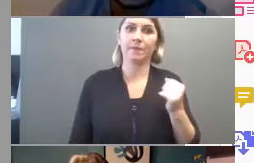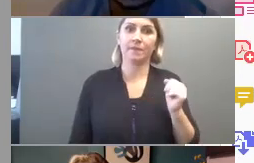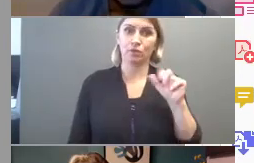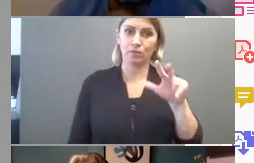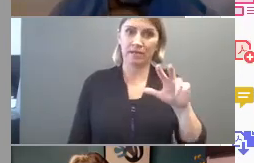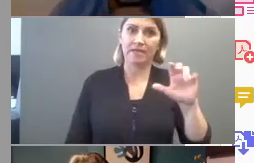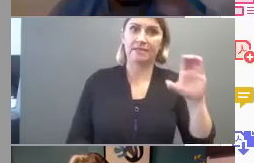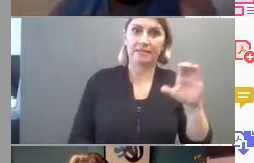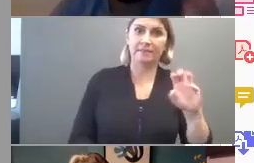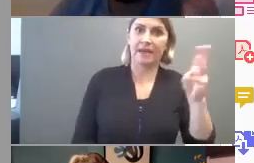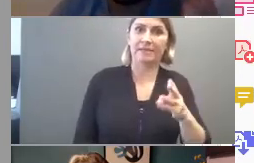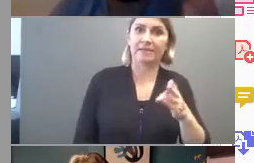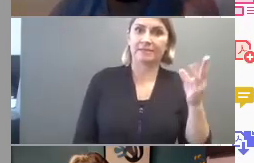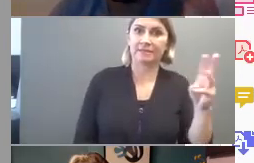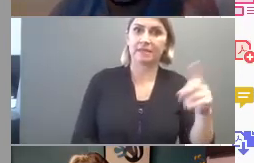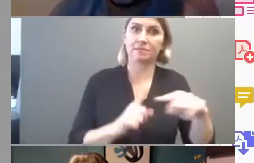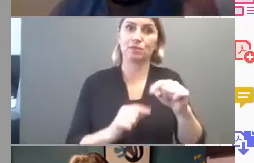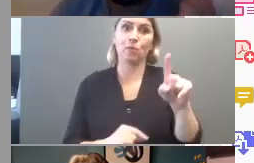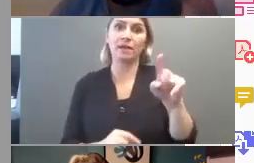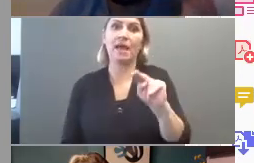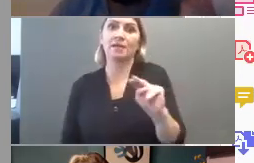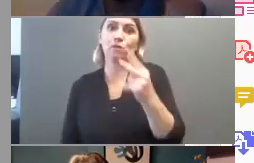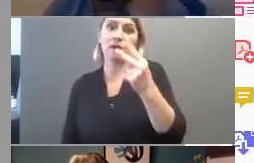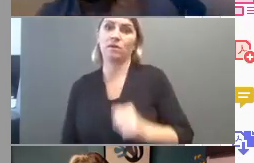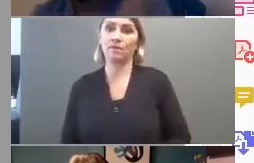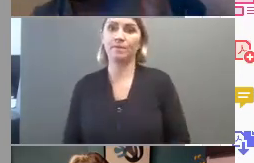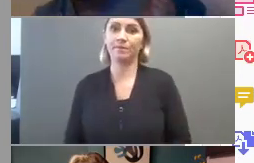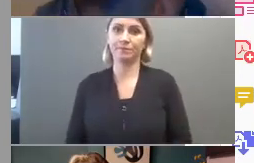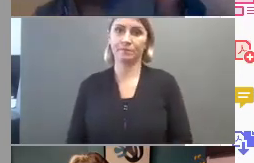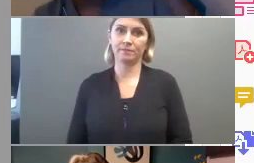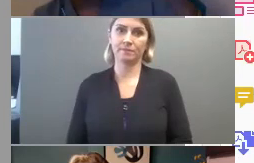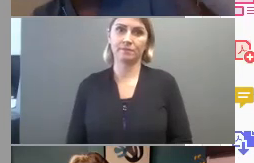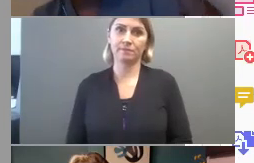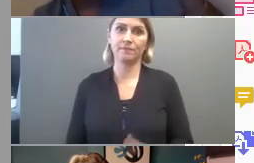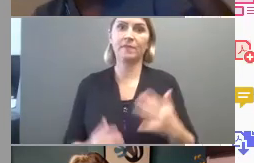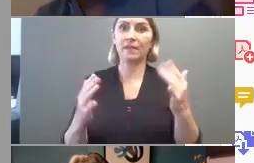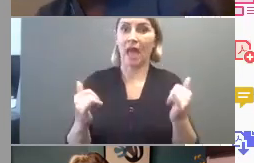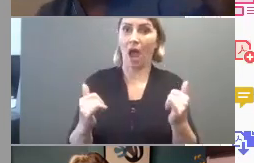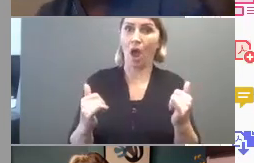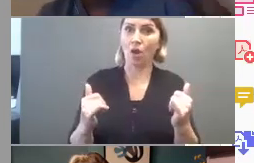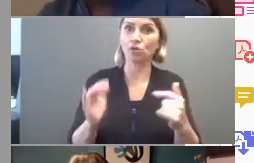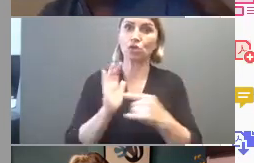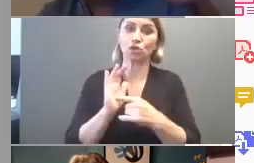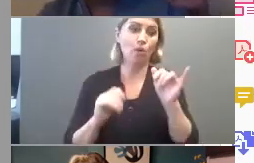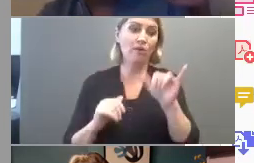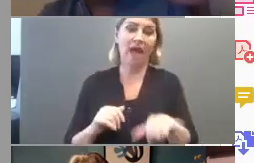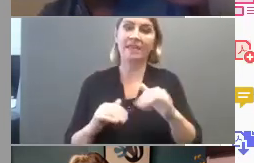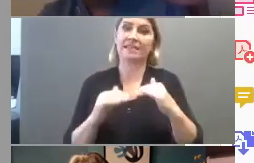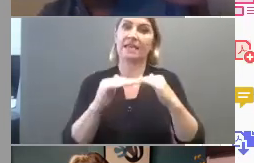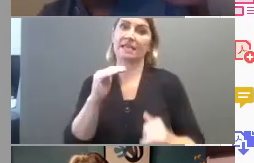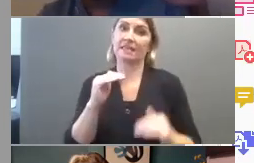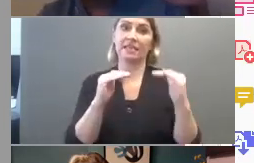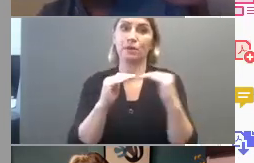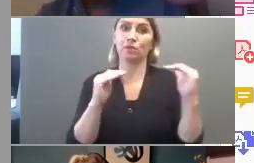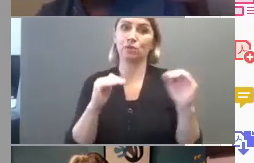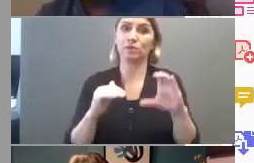3c by 16 plus 1 n squared. Now, in order to show that this is less than equal to